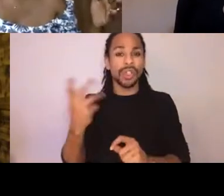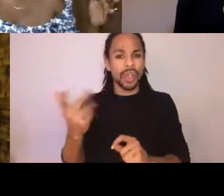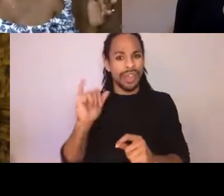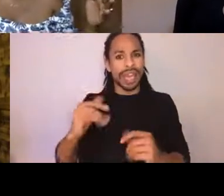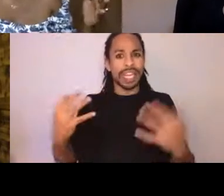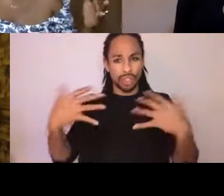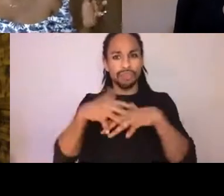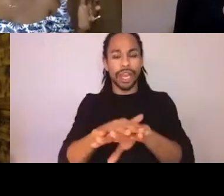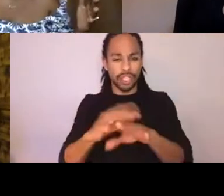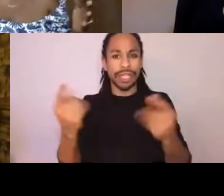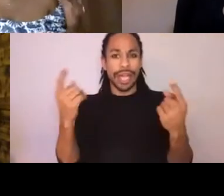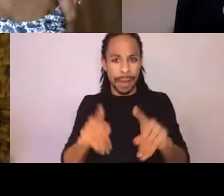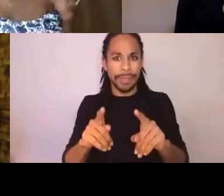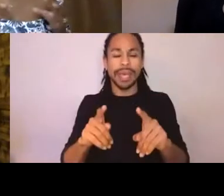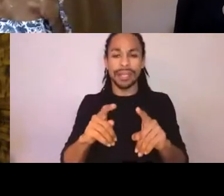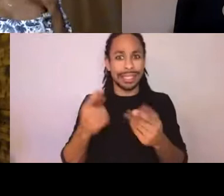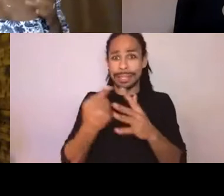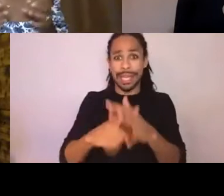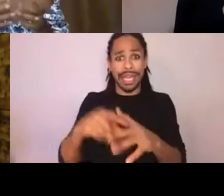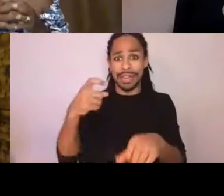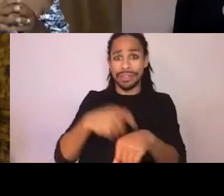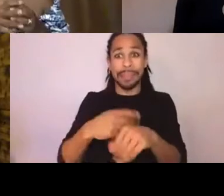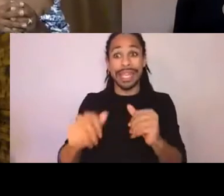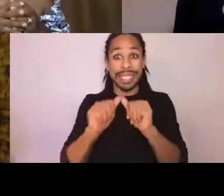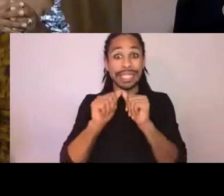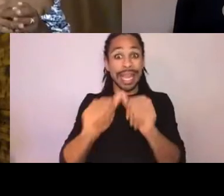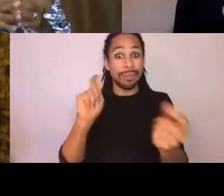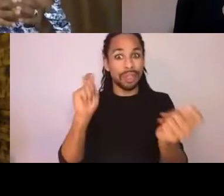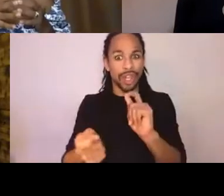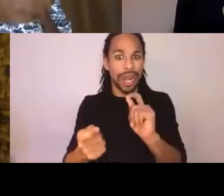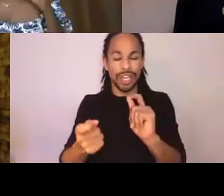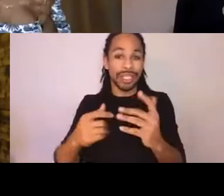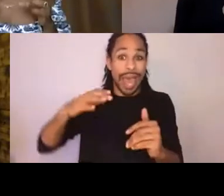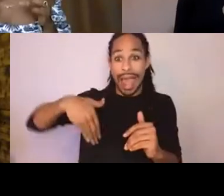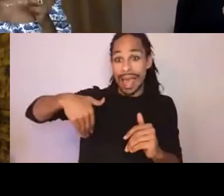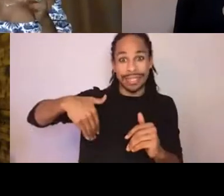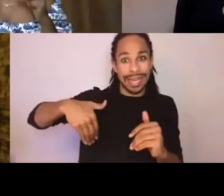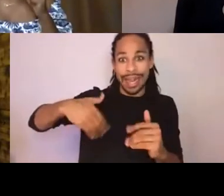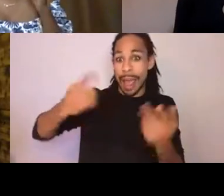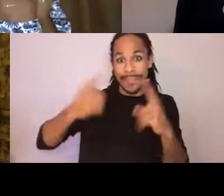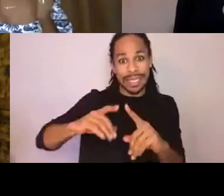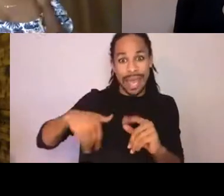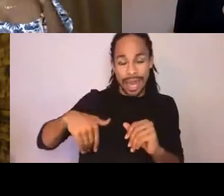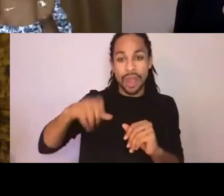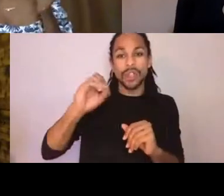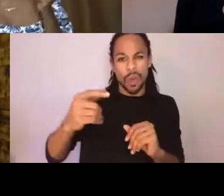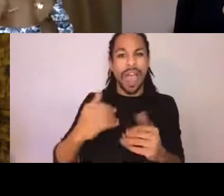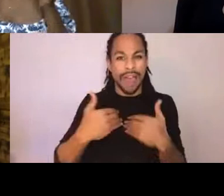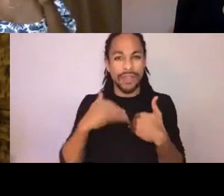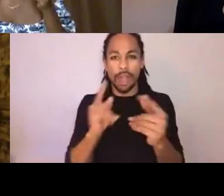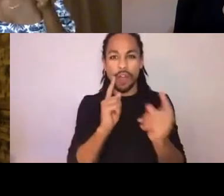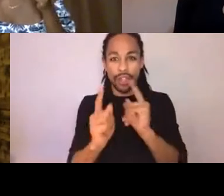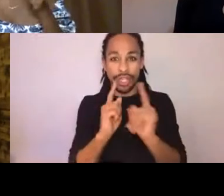Sustainable change has yet to happen. And so I think that, having the conversation